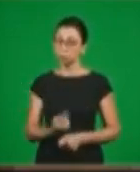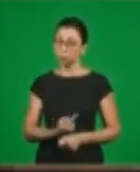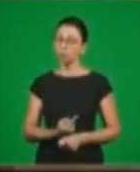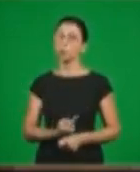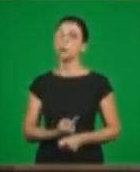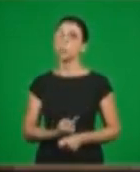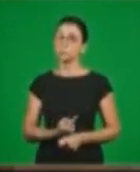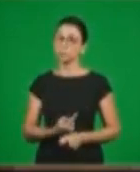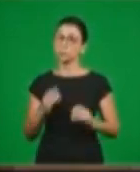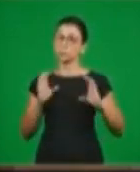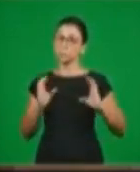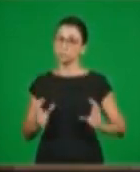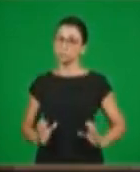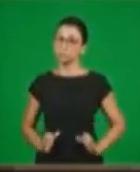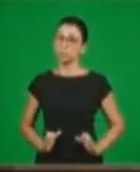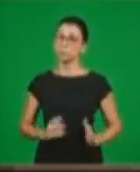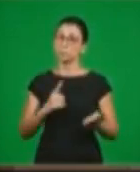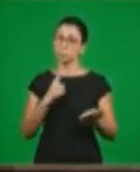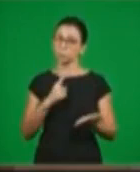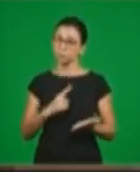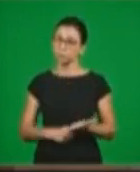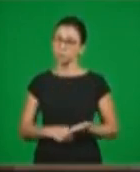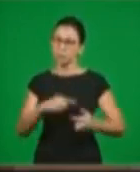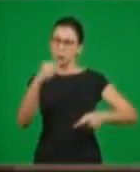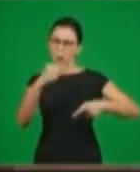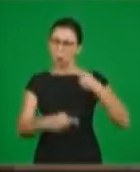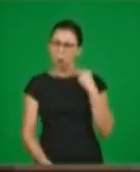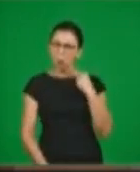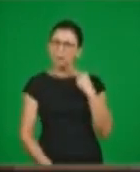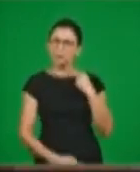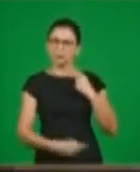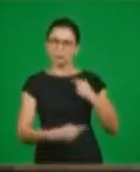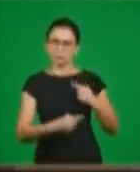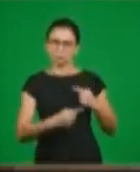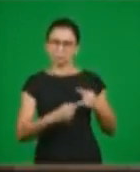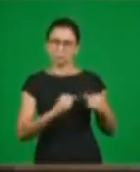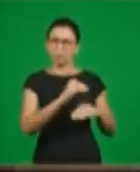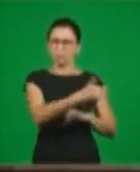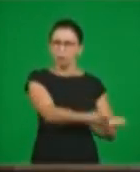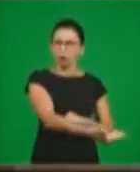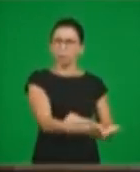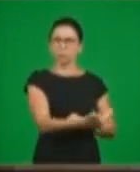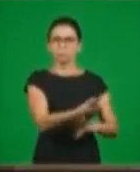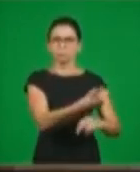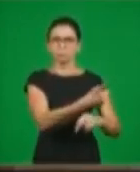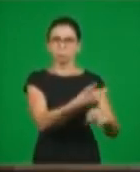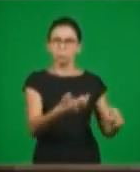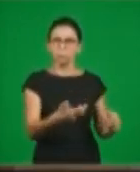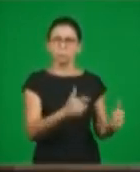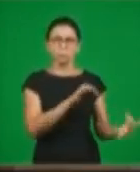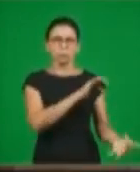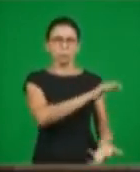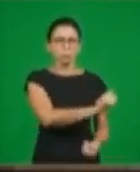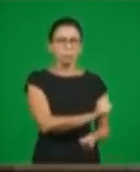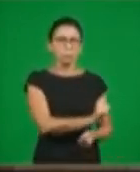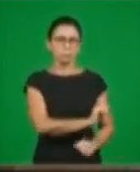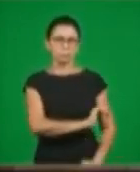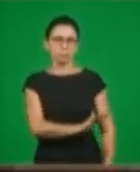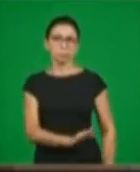We need to define our position. It's not against anyone. It's not against preferences.